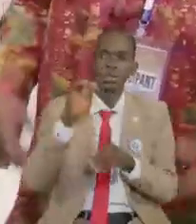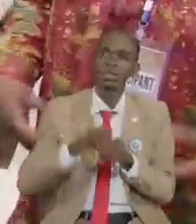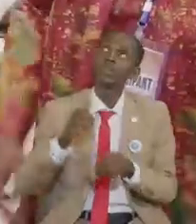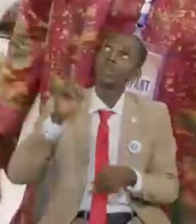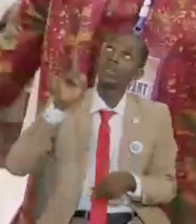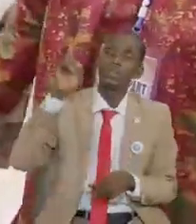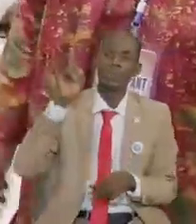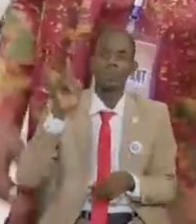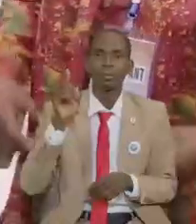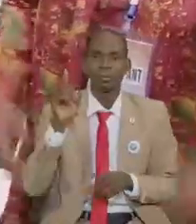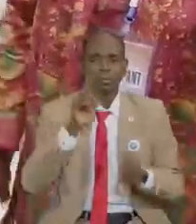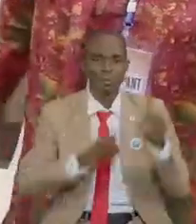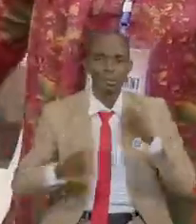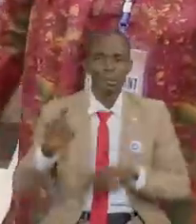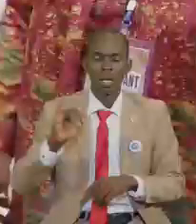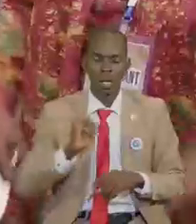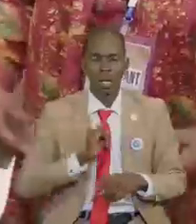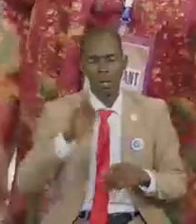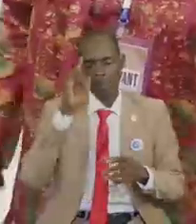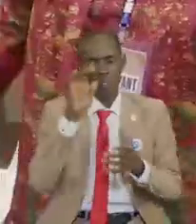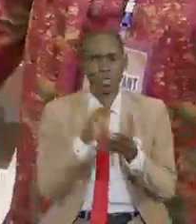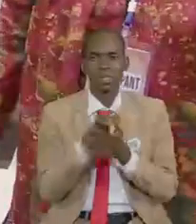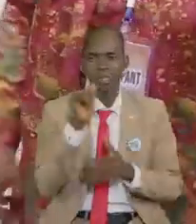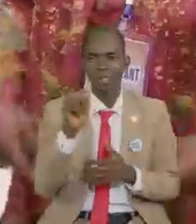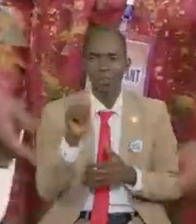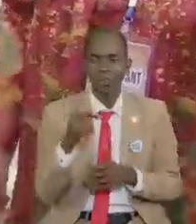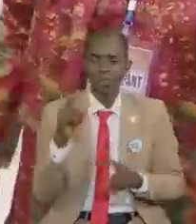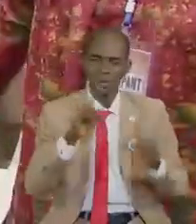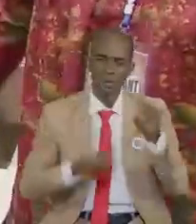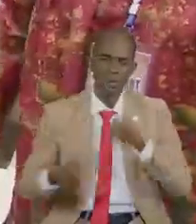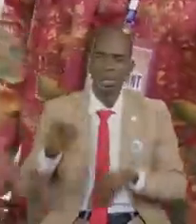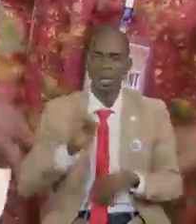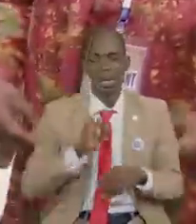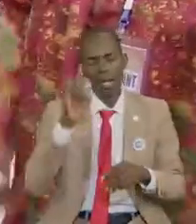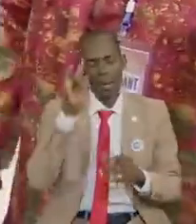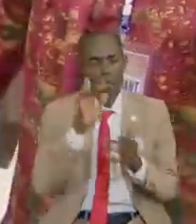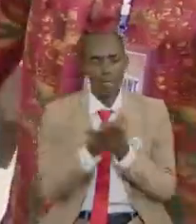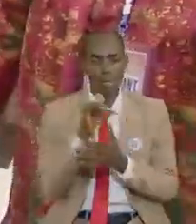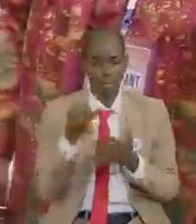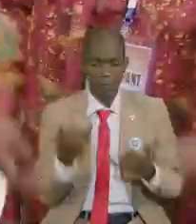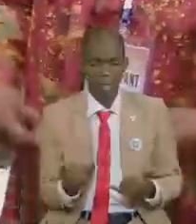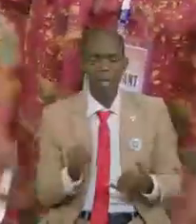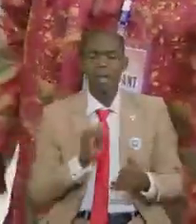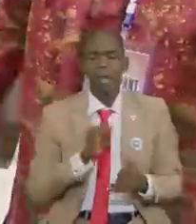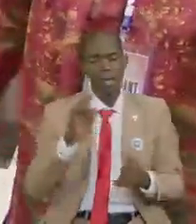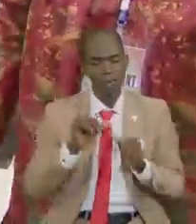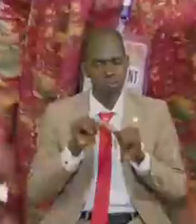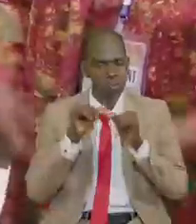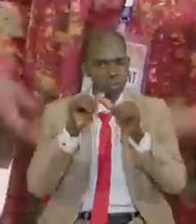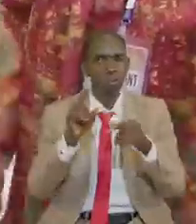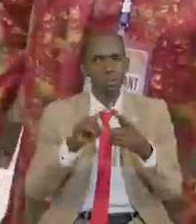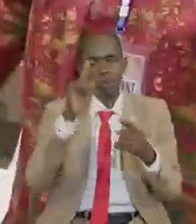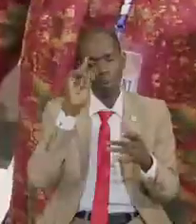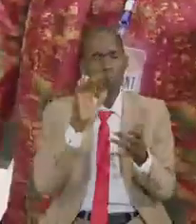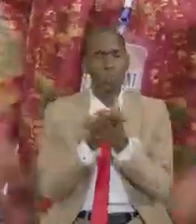I believe. I believe, I keep on believing, and because of